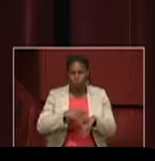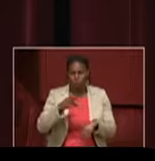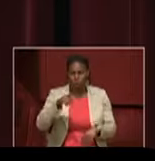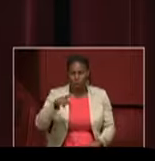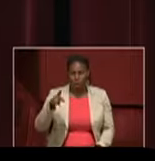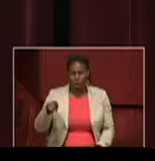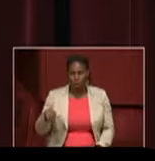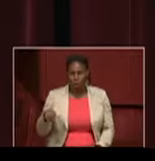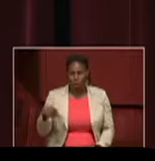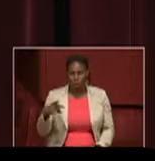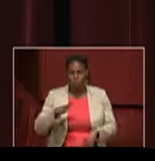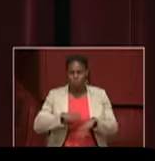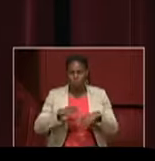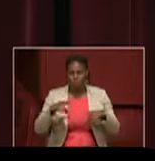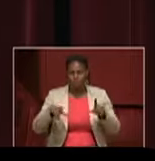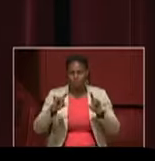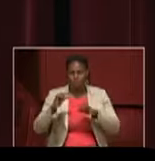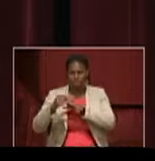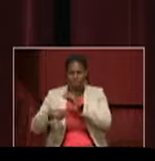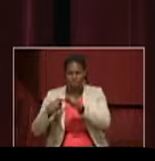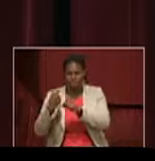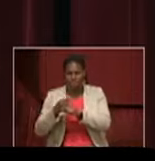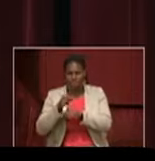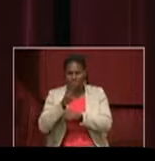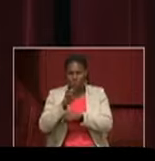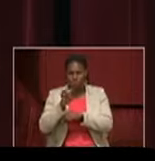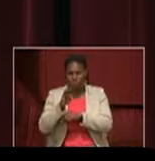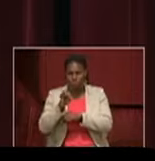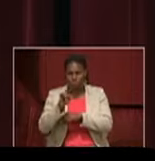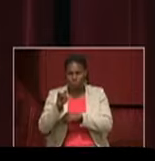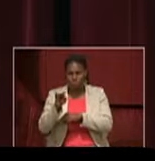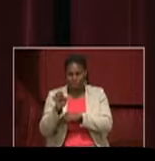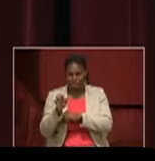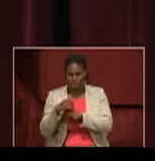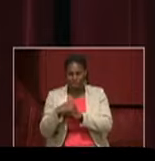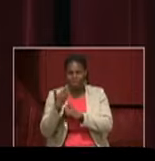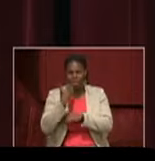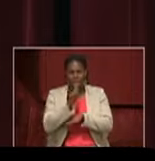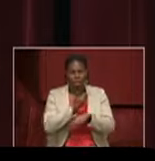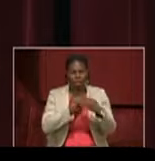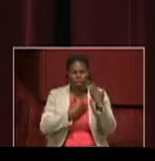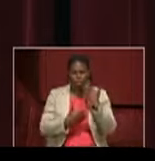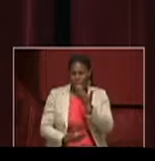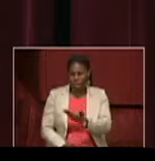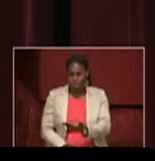presentation online on the Genealogy website. Thank you again.